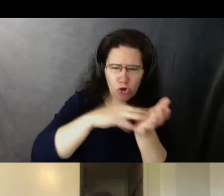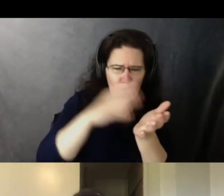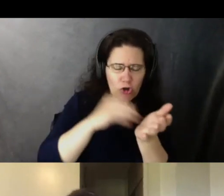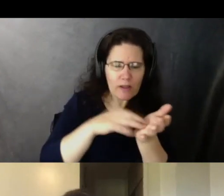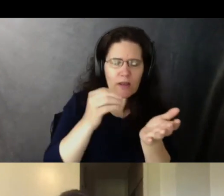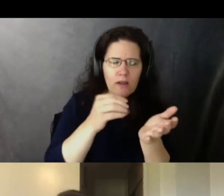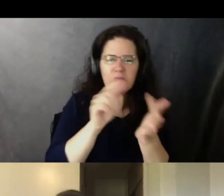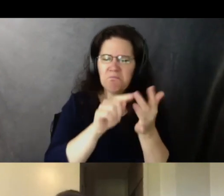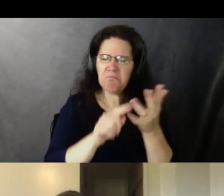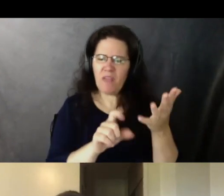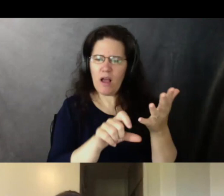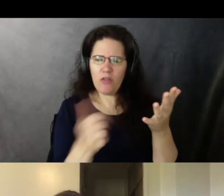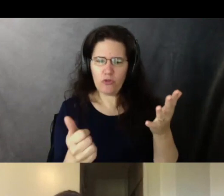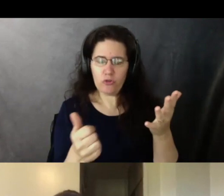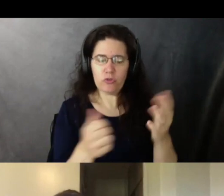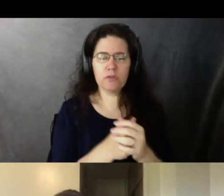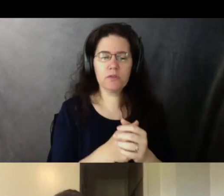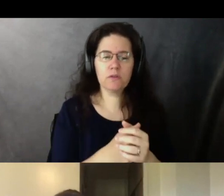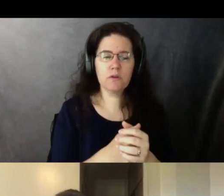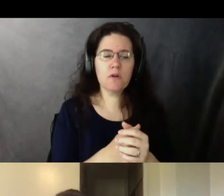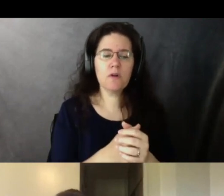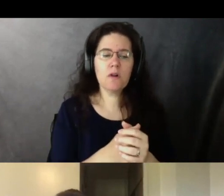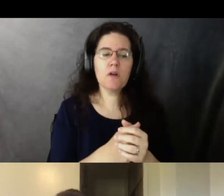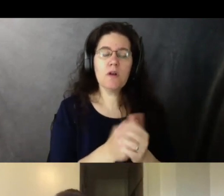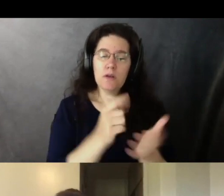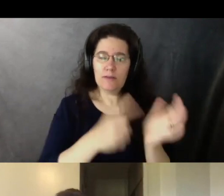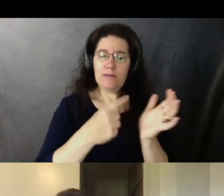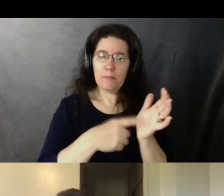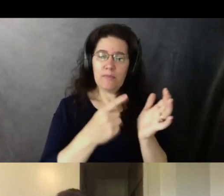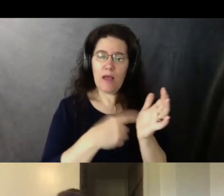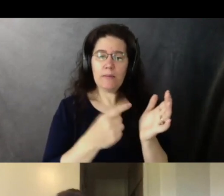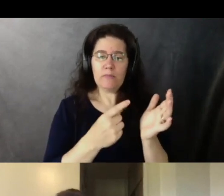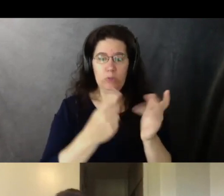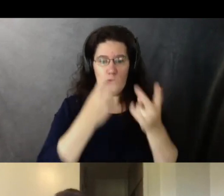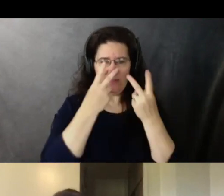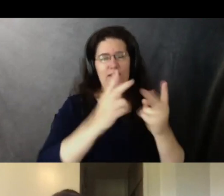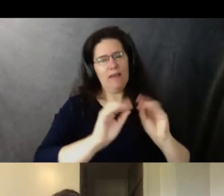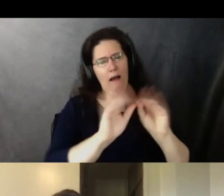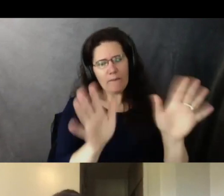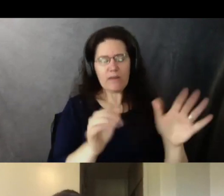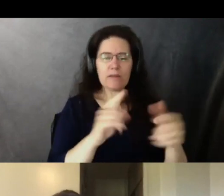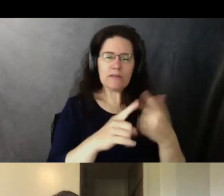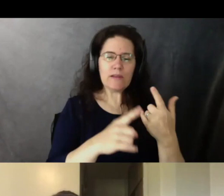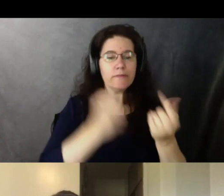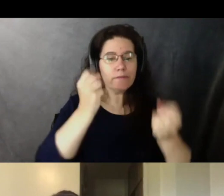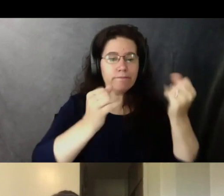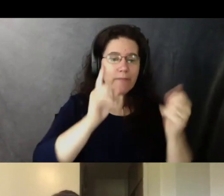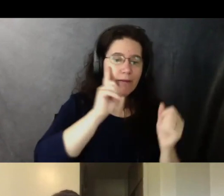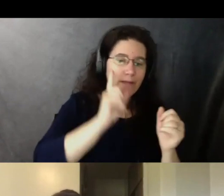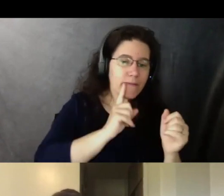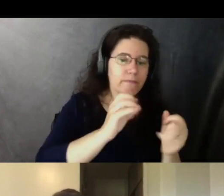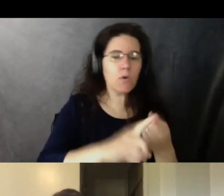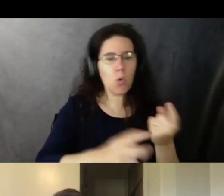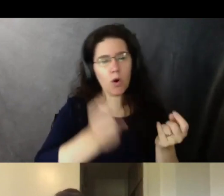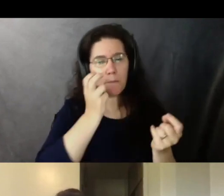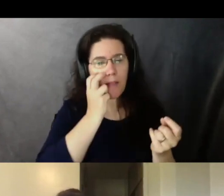disabilities, apparent disabilities, include hearing impairment or deafness, mobility impairment,